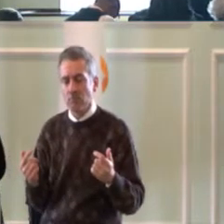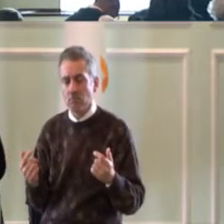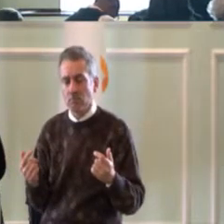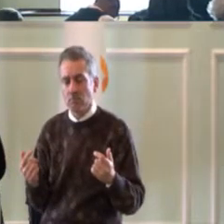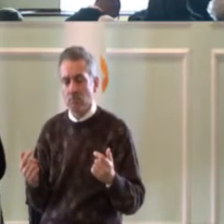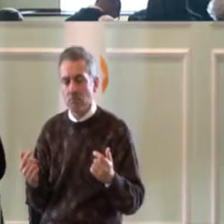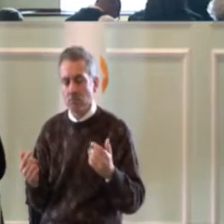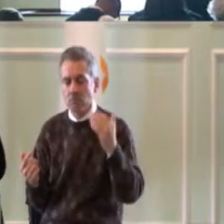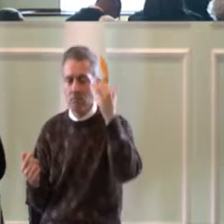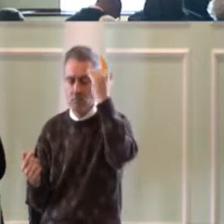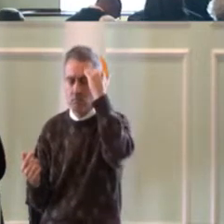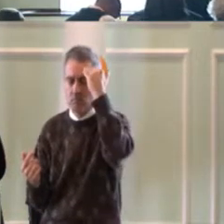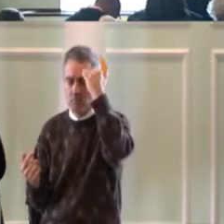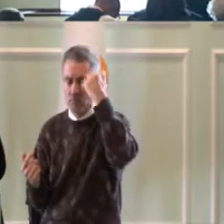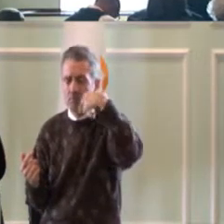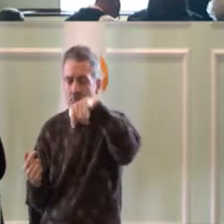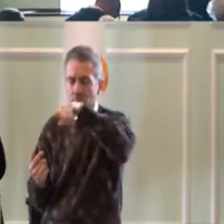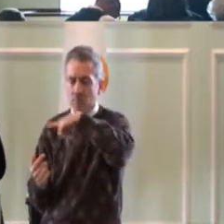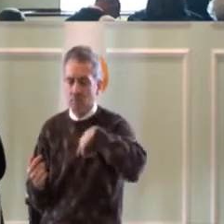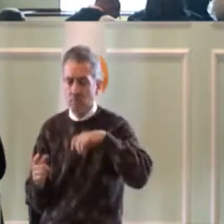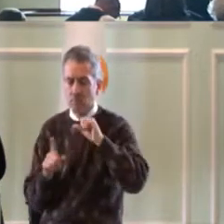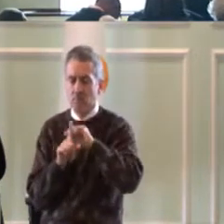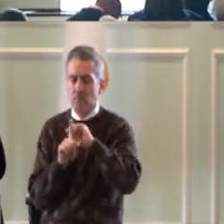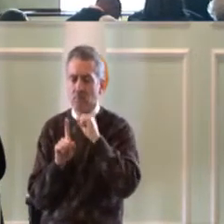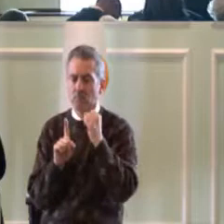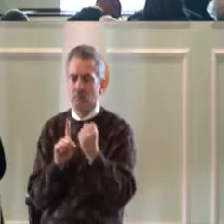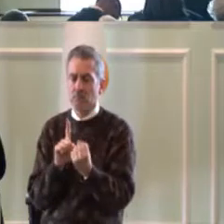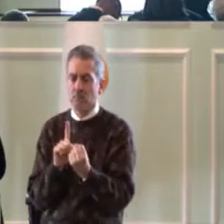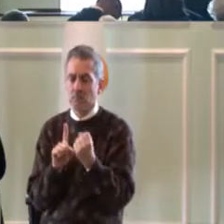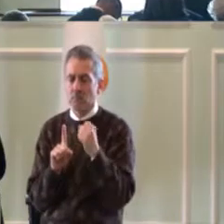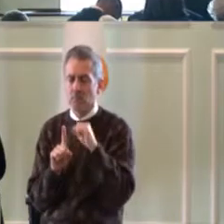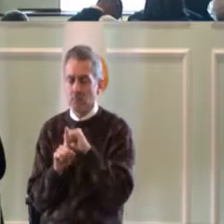You know our condition. You know our struggles.